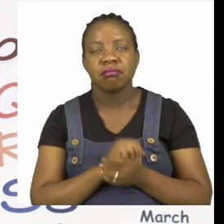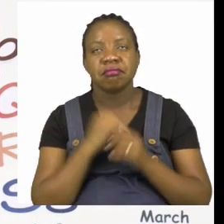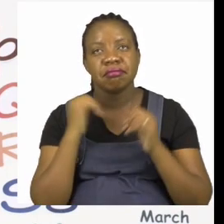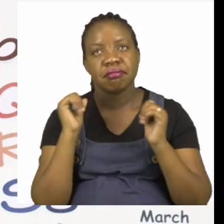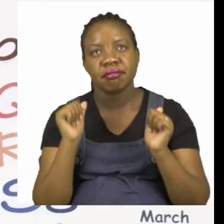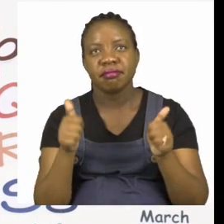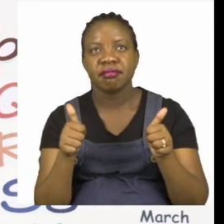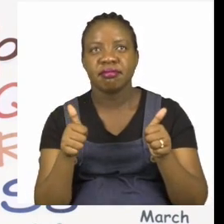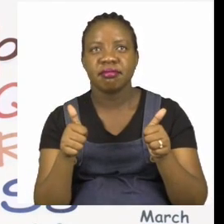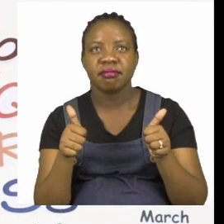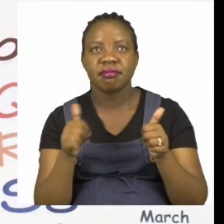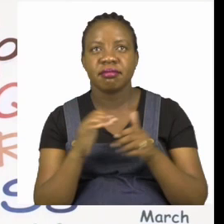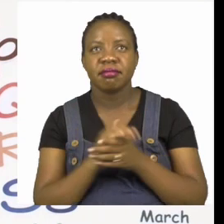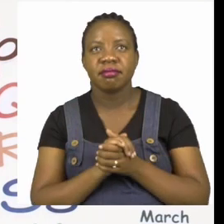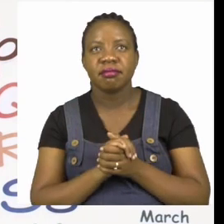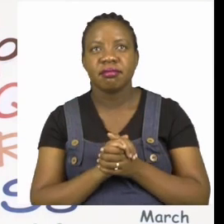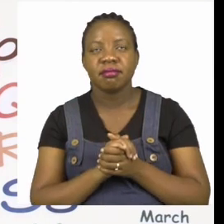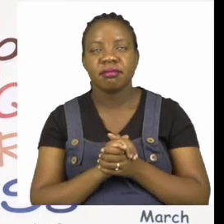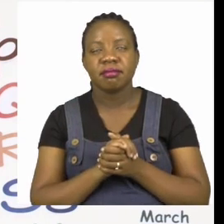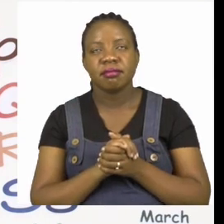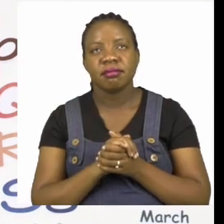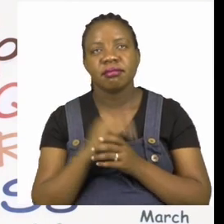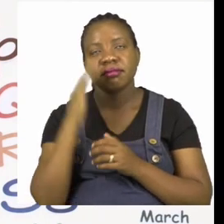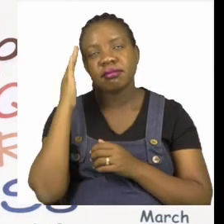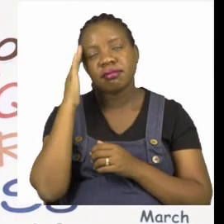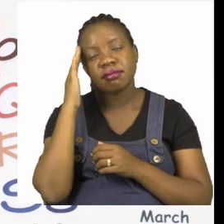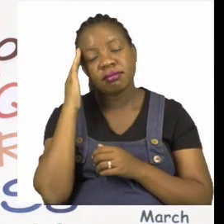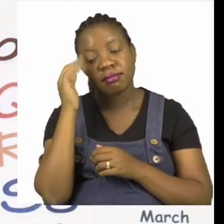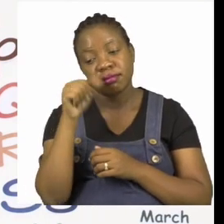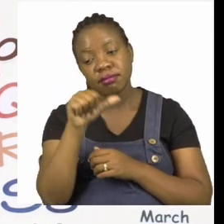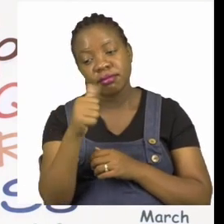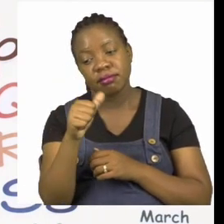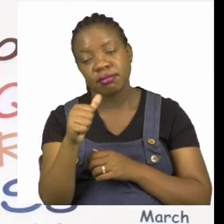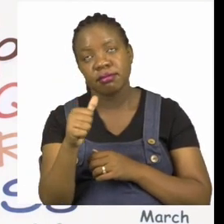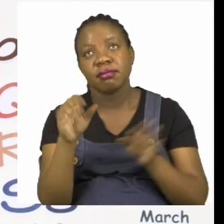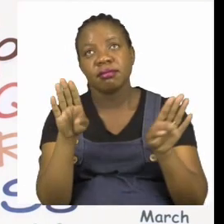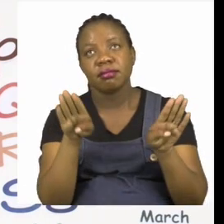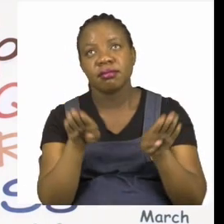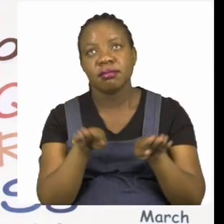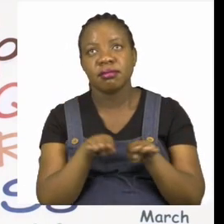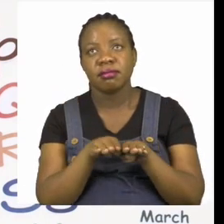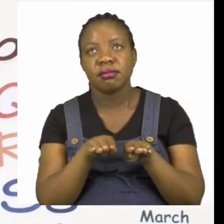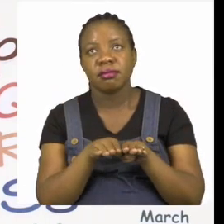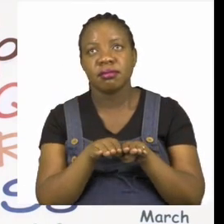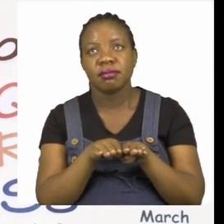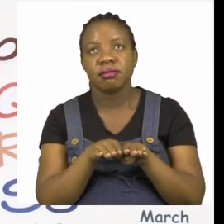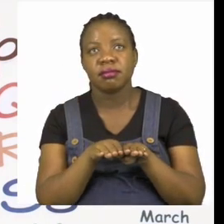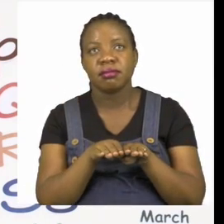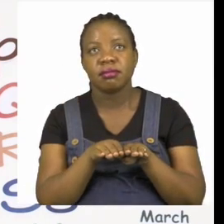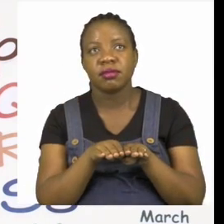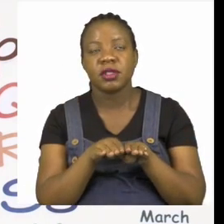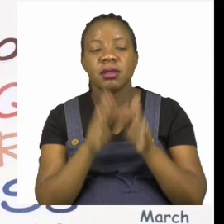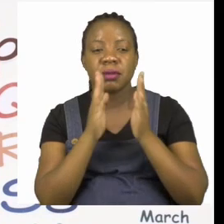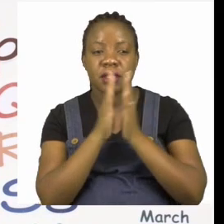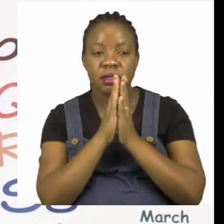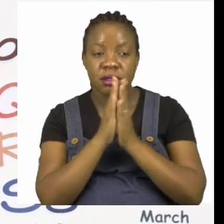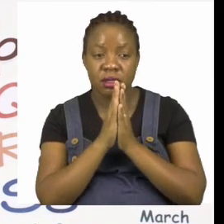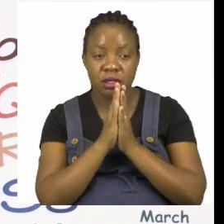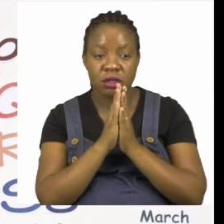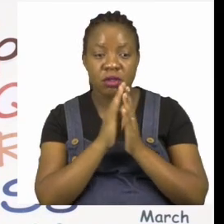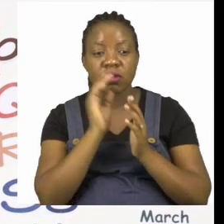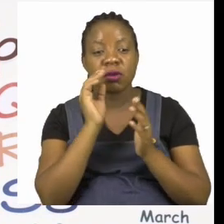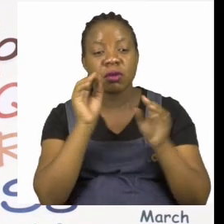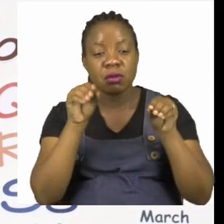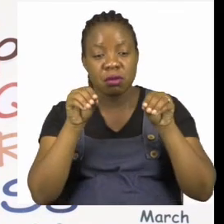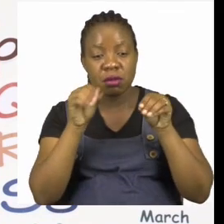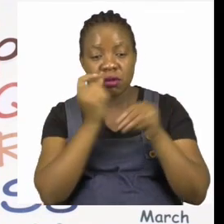job, everyone. So I'm sure now you can do the rest by yourselves. Make a number line from 0 to 20 and you